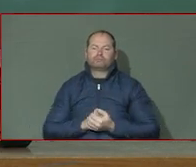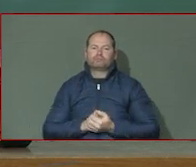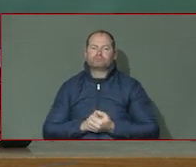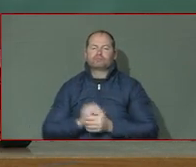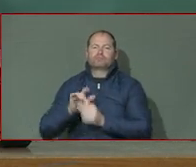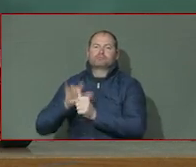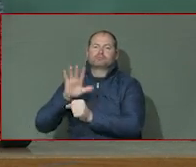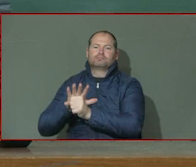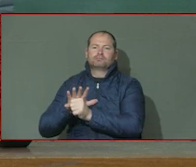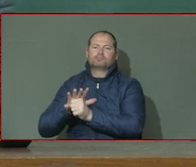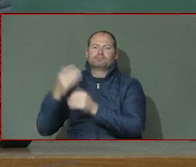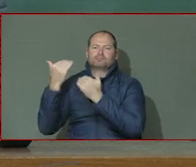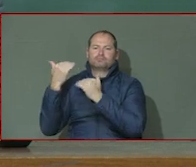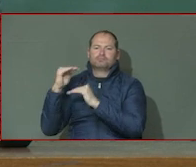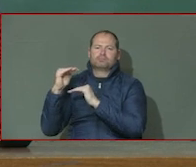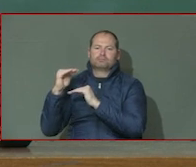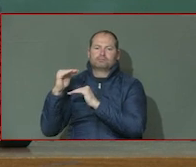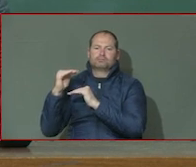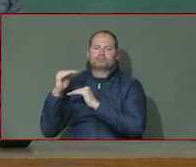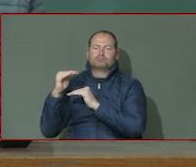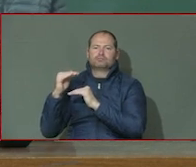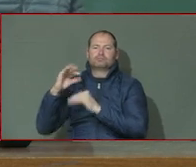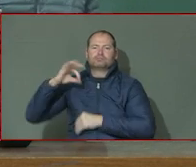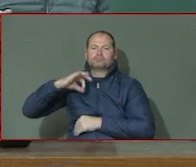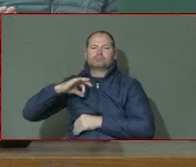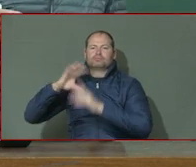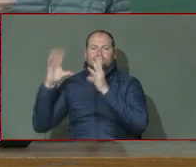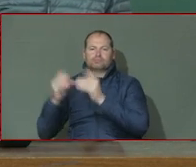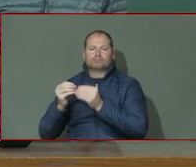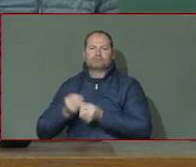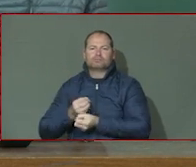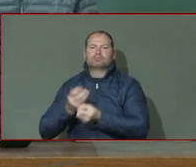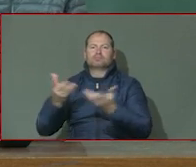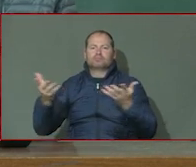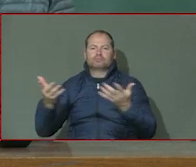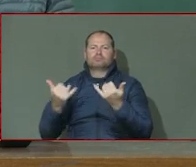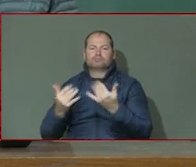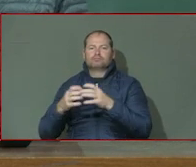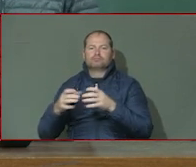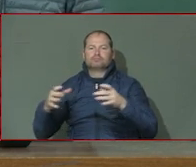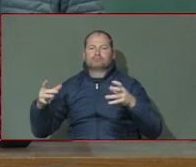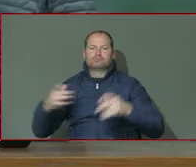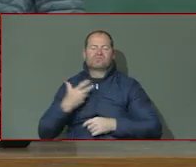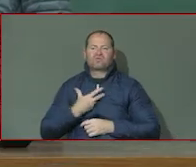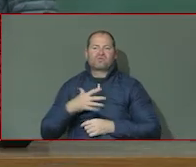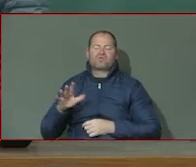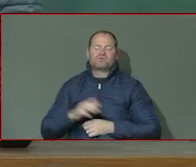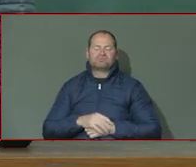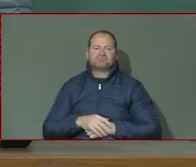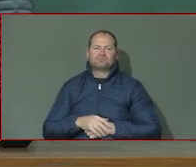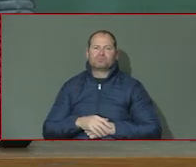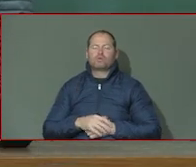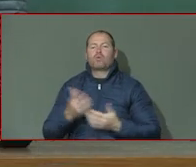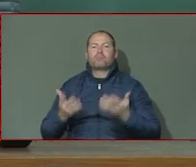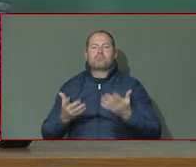Cola Limited are distributing all their profits because they don't want to expand. Or it can be that they're